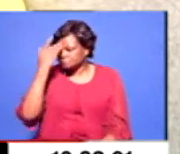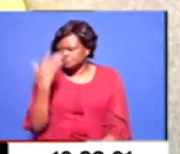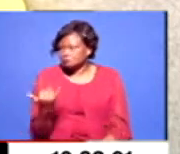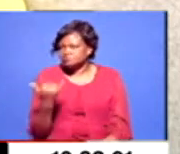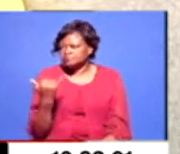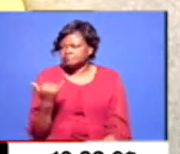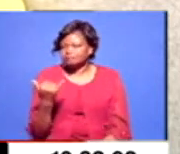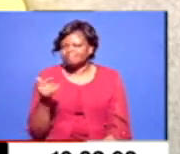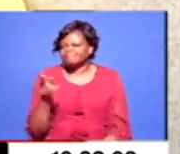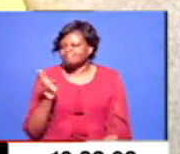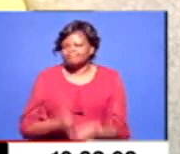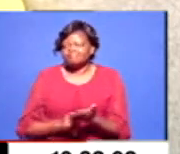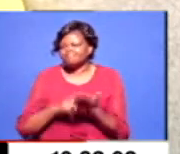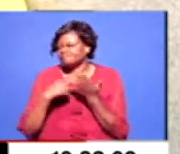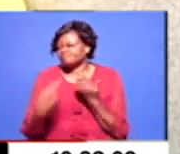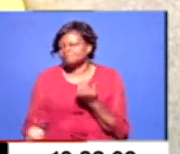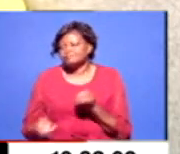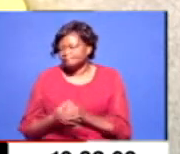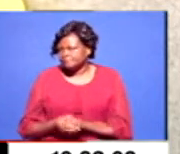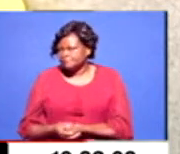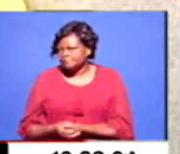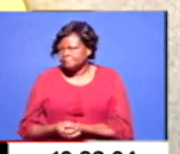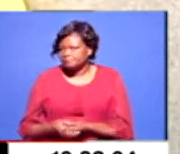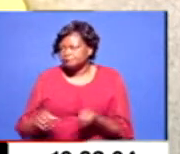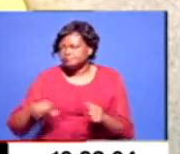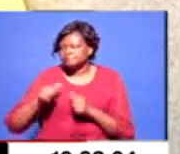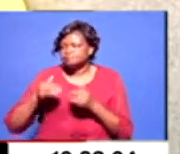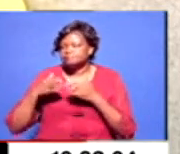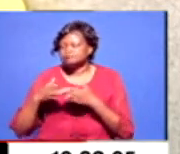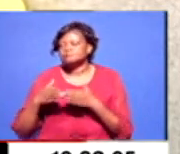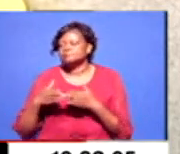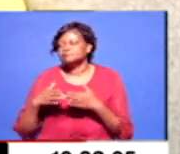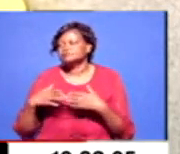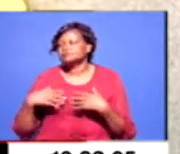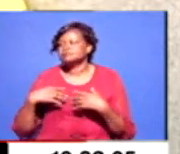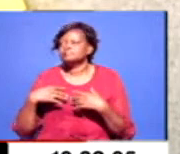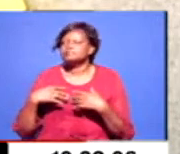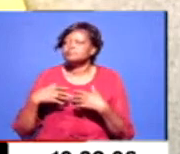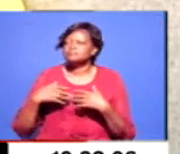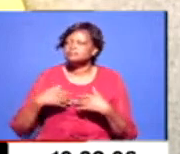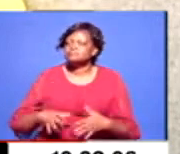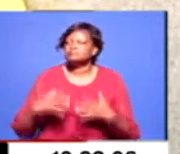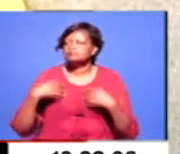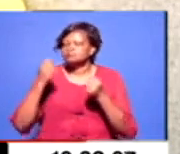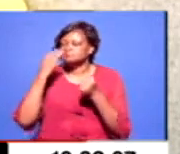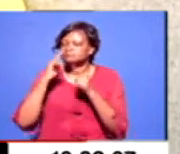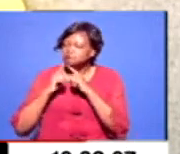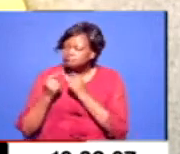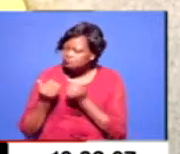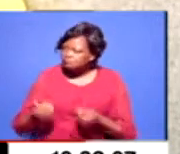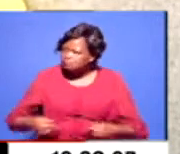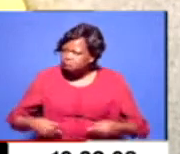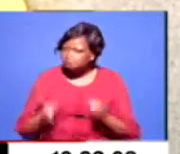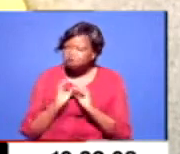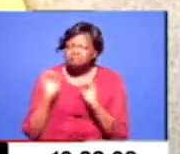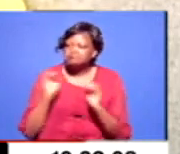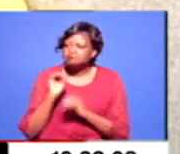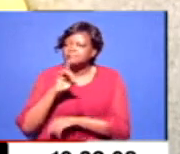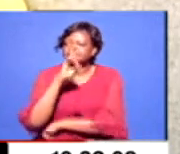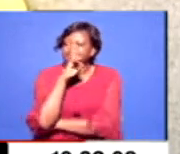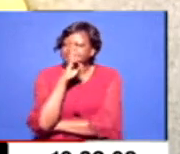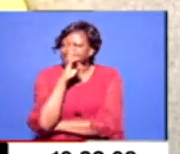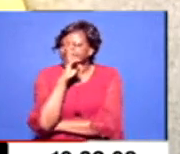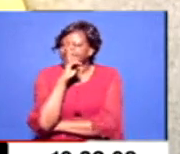time in matters sexual reproductive health, because they don't talk to their teens about this. Mm-hmm. So when